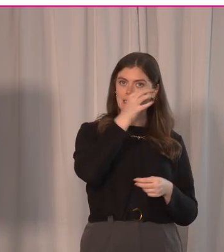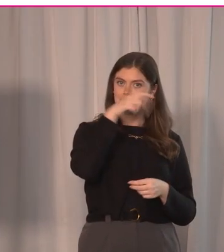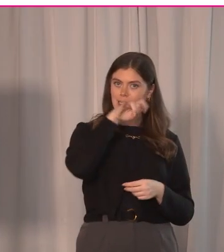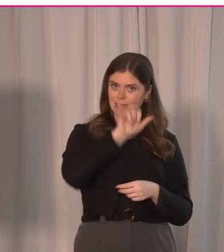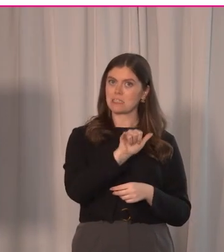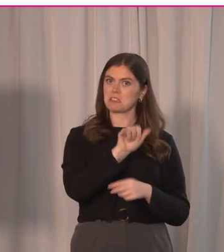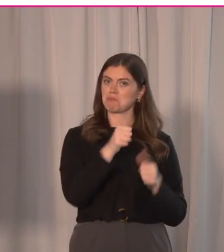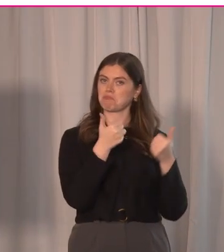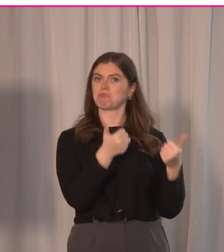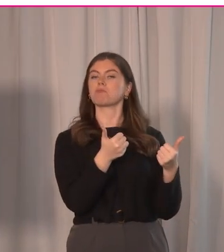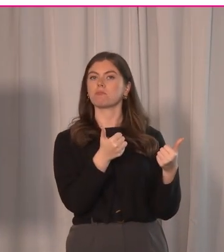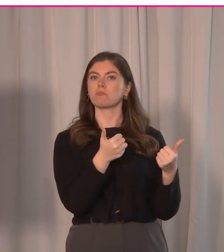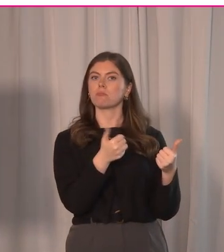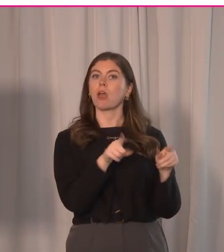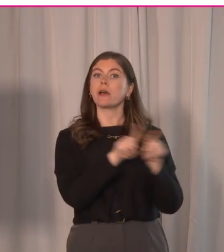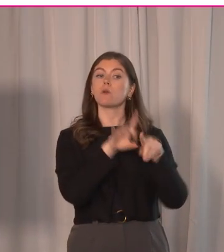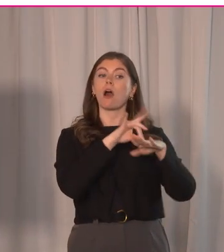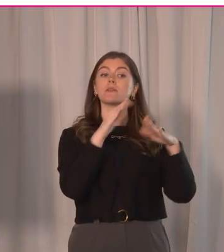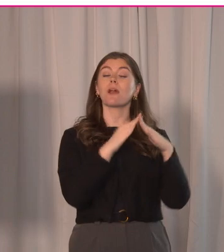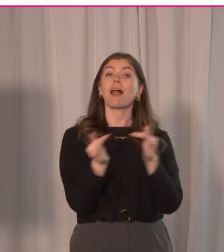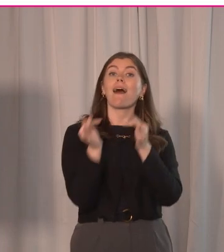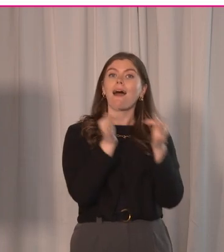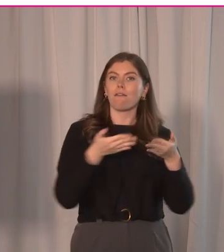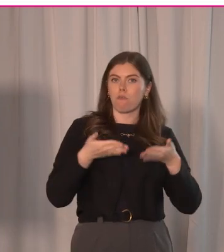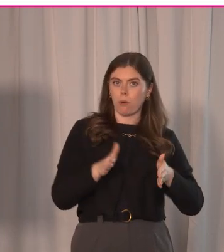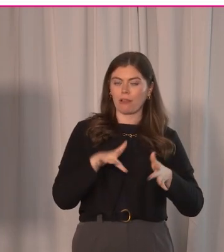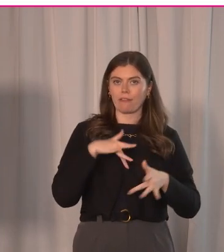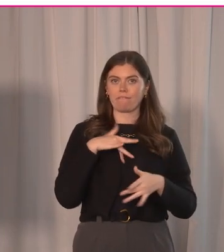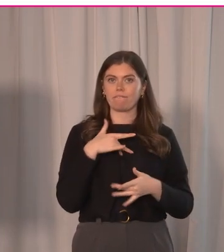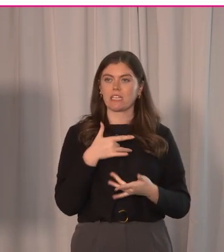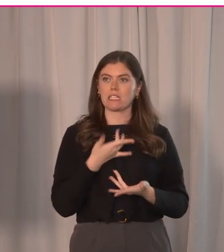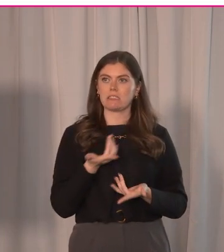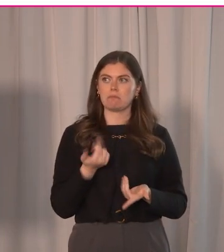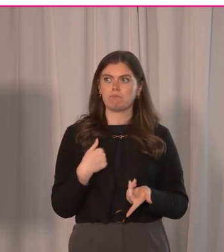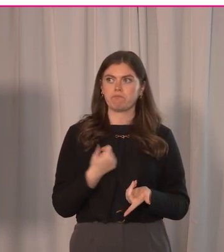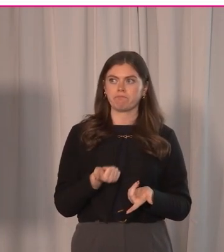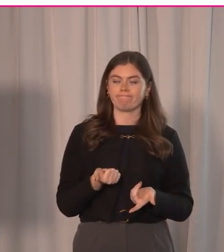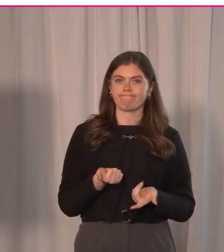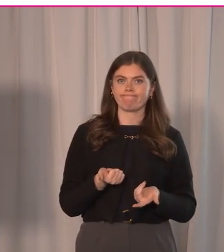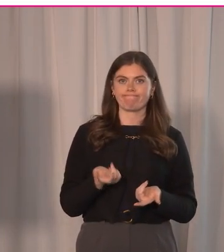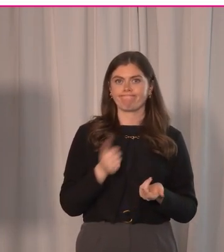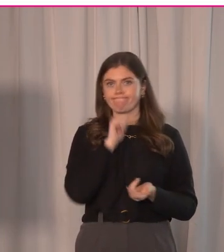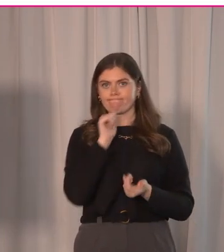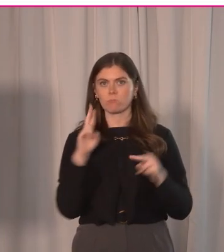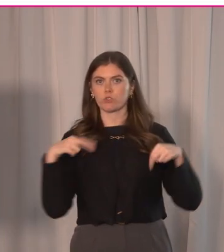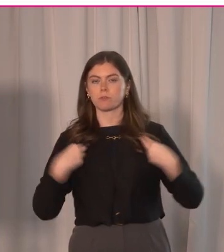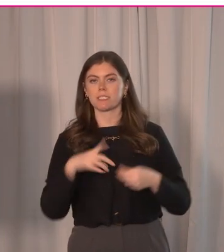also, in hospital after birth, they also felt less likely to be treated with respect and